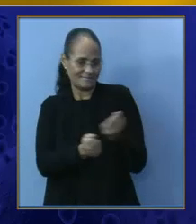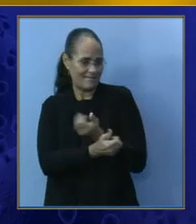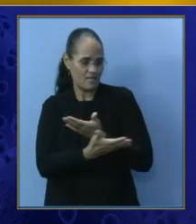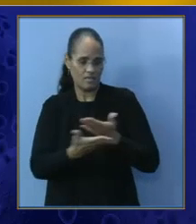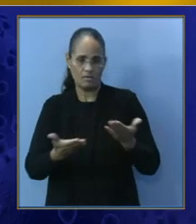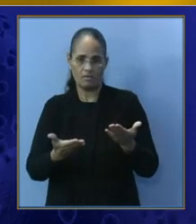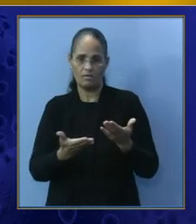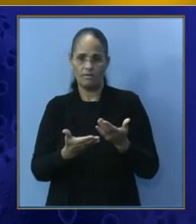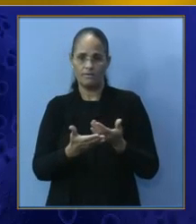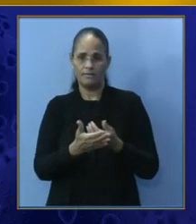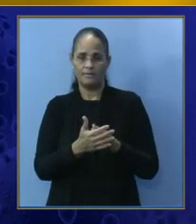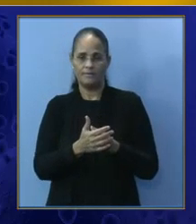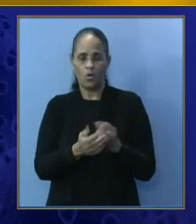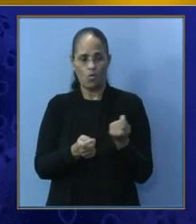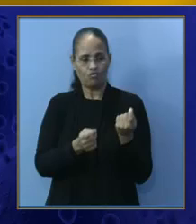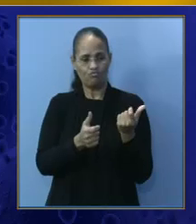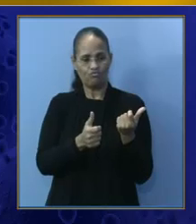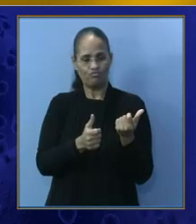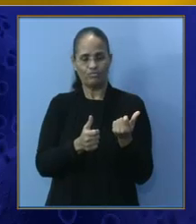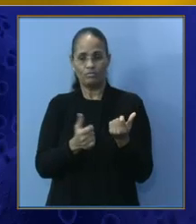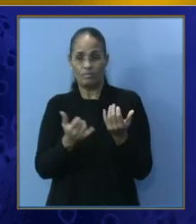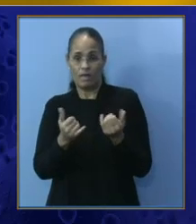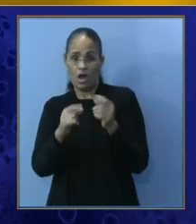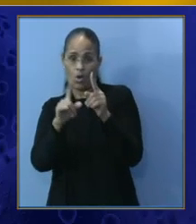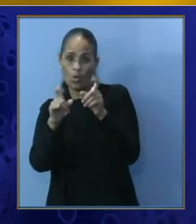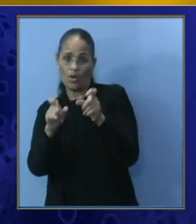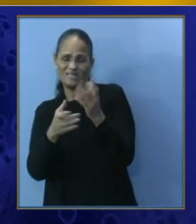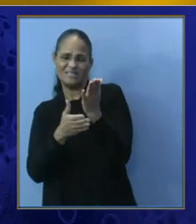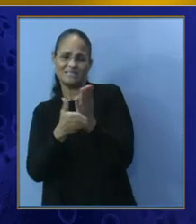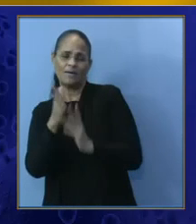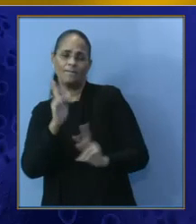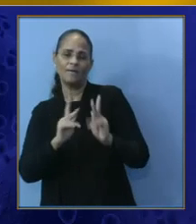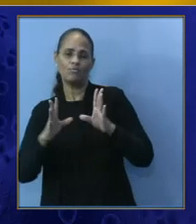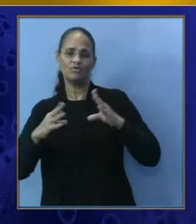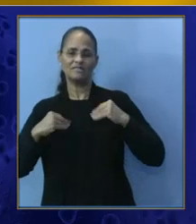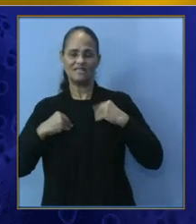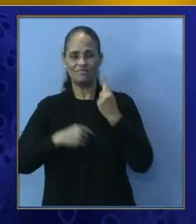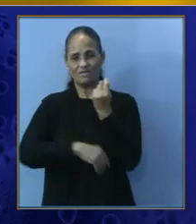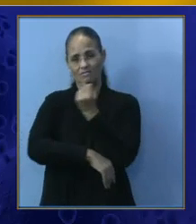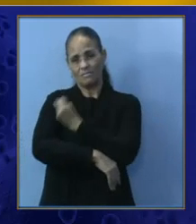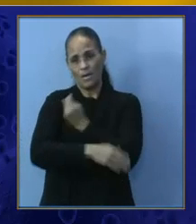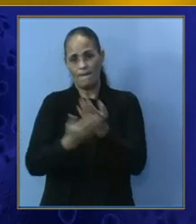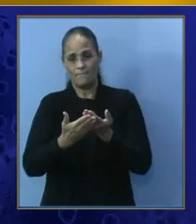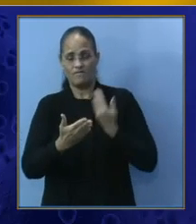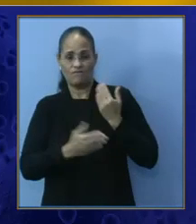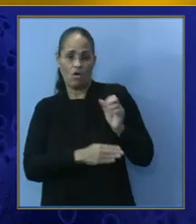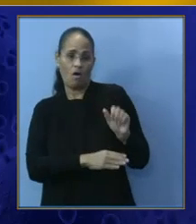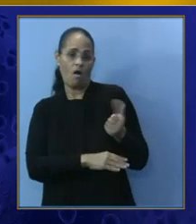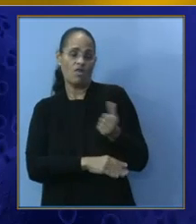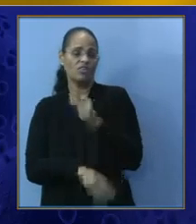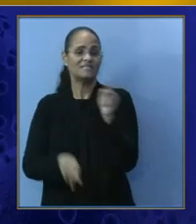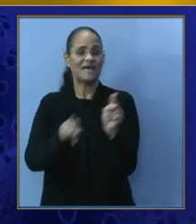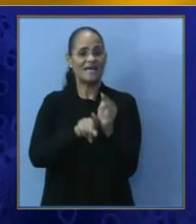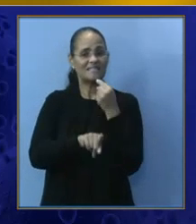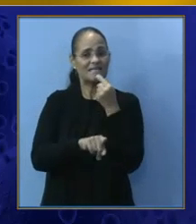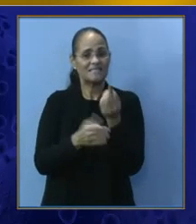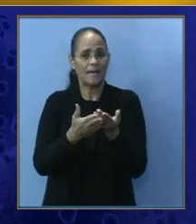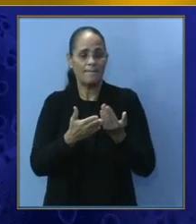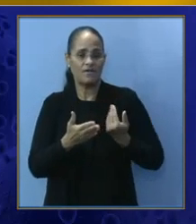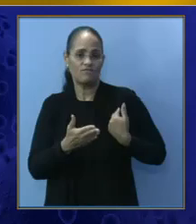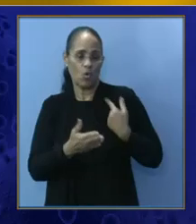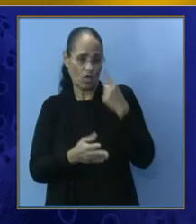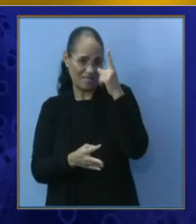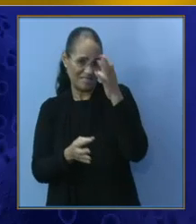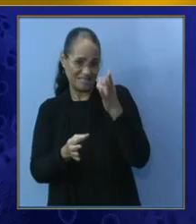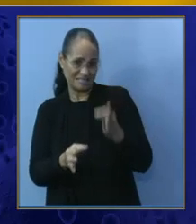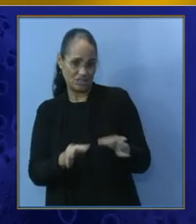dose. On the question of some persons receiving the vaccine before others, as I have said before, the